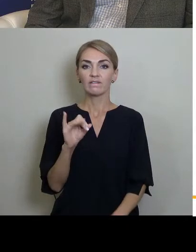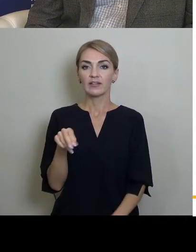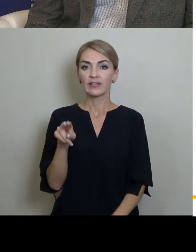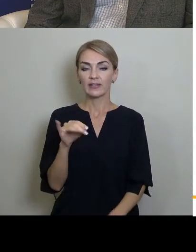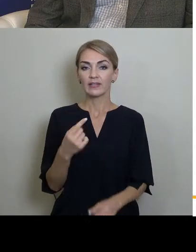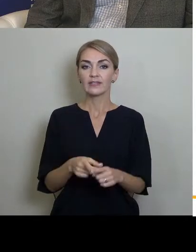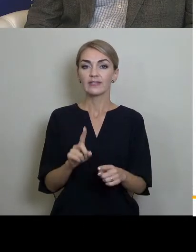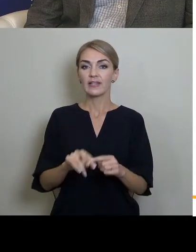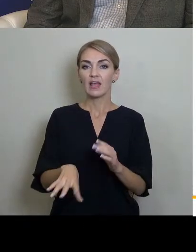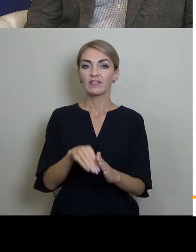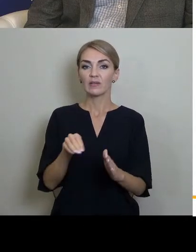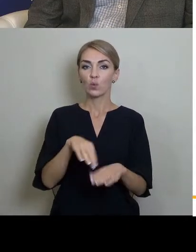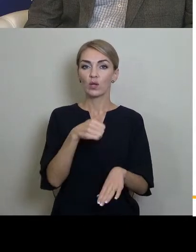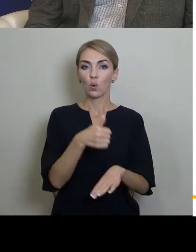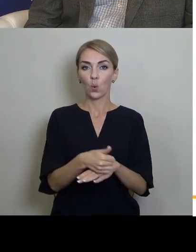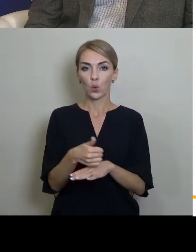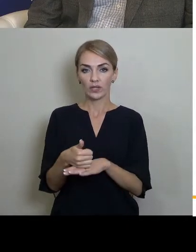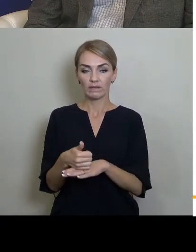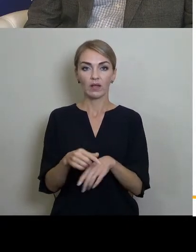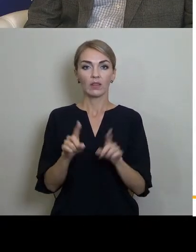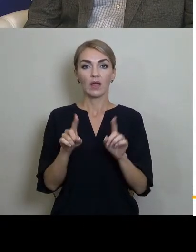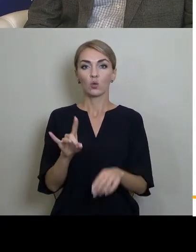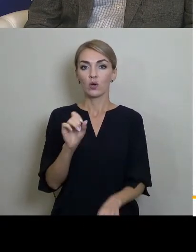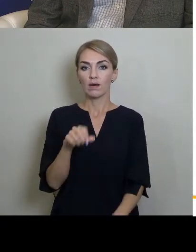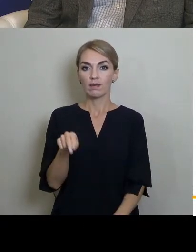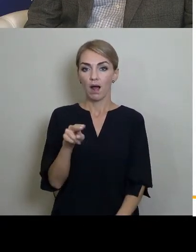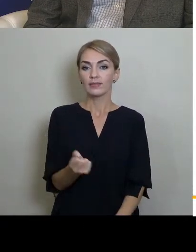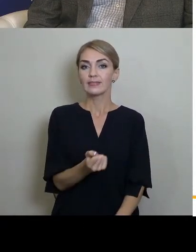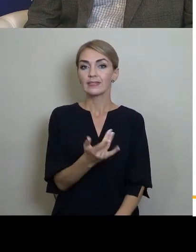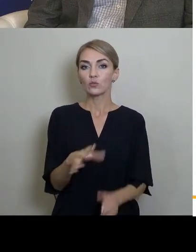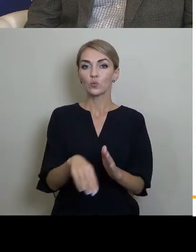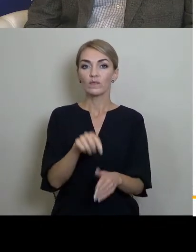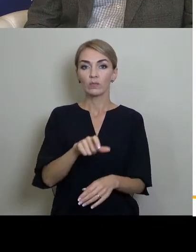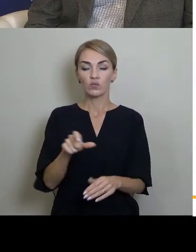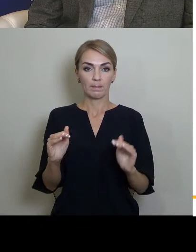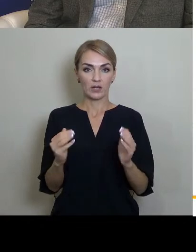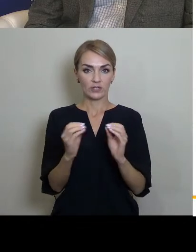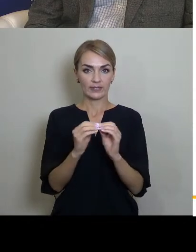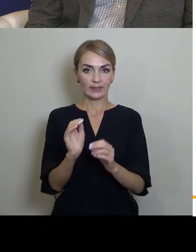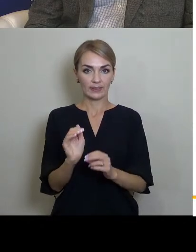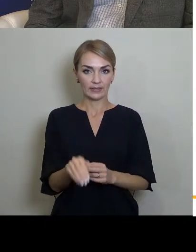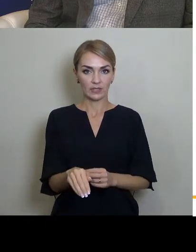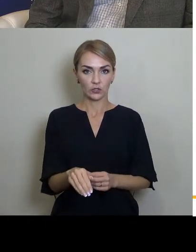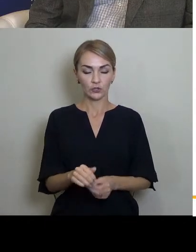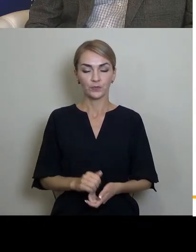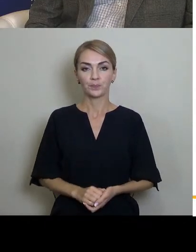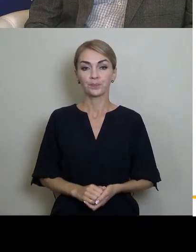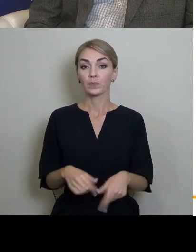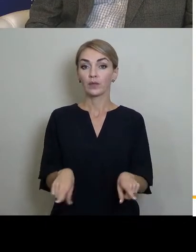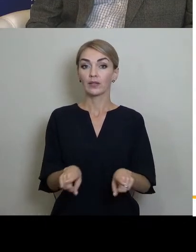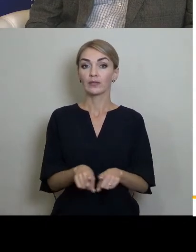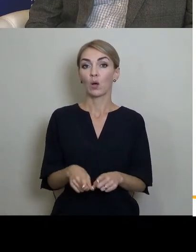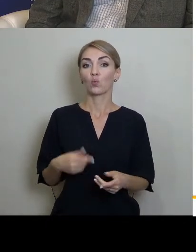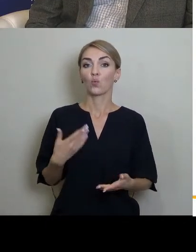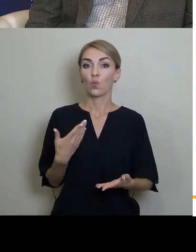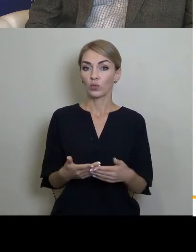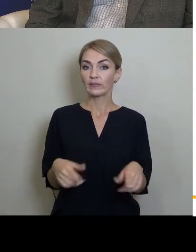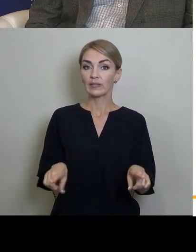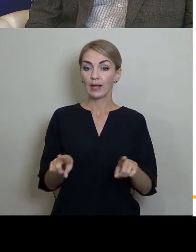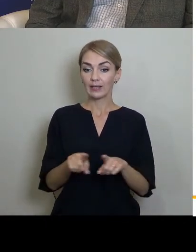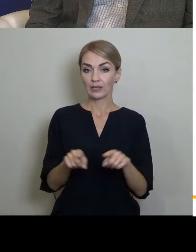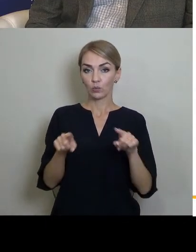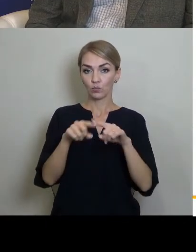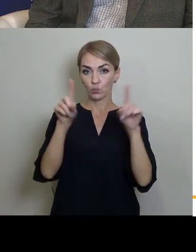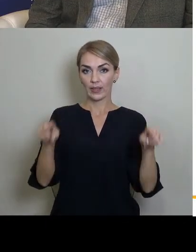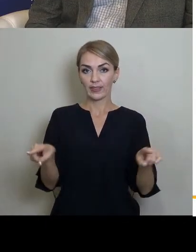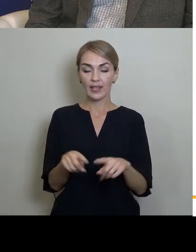of majoritarian system. This is the election of the mayors and the councils with the number of the